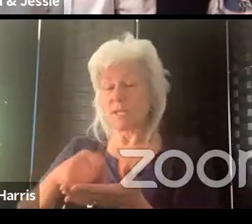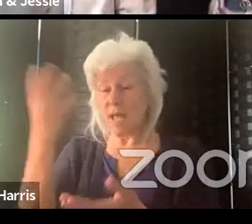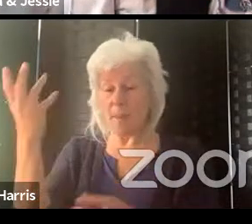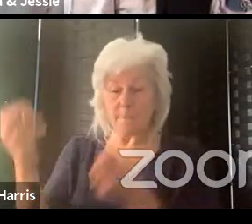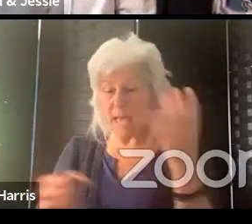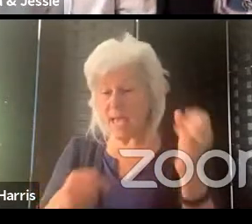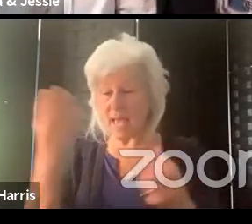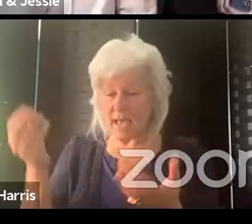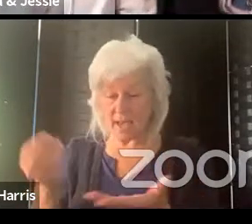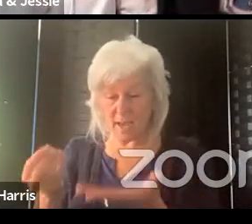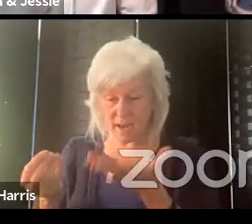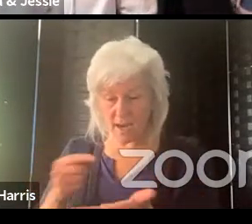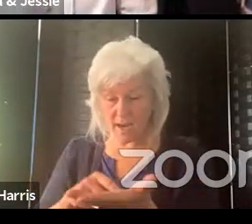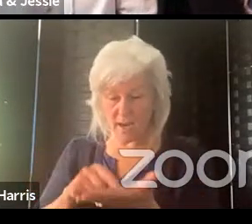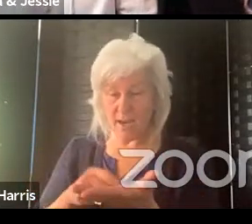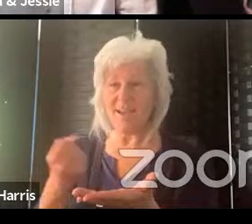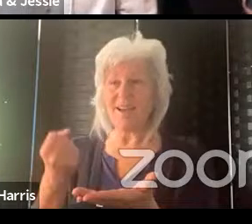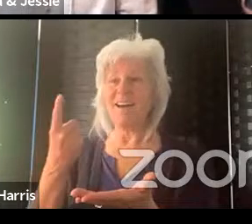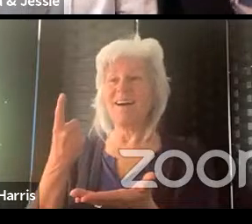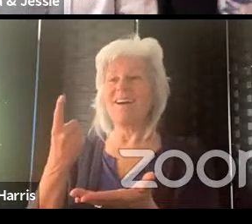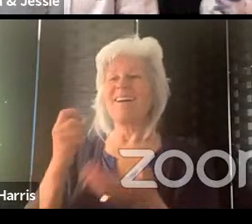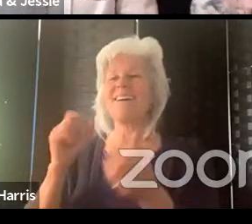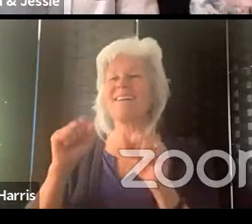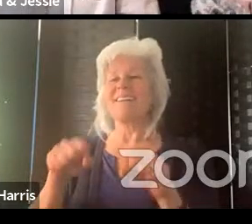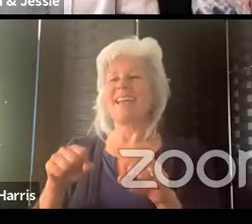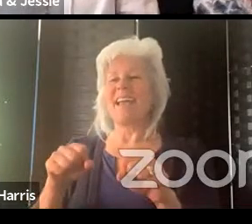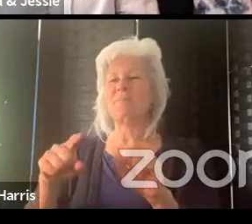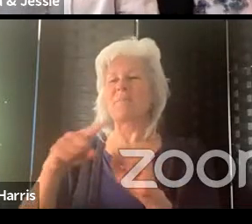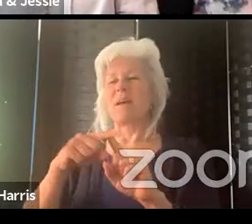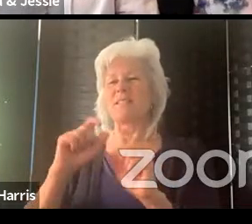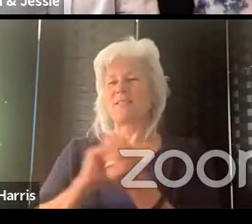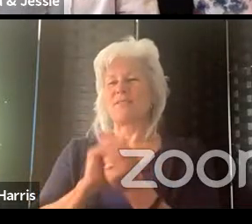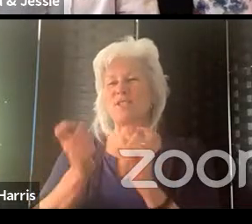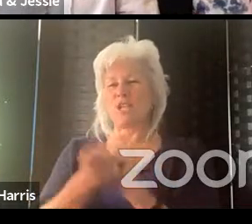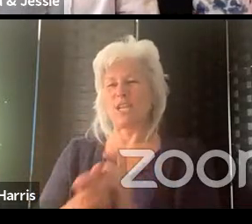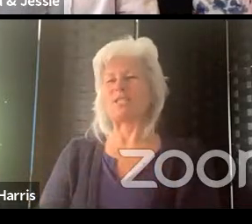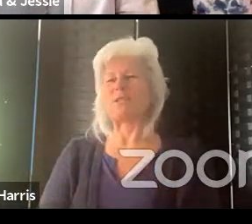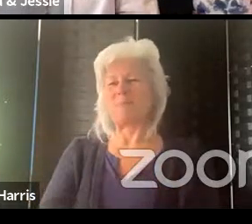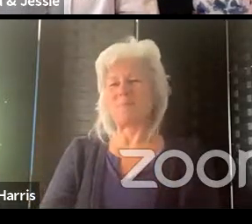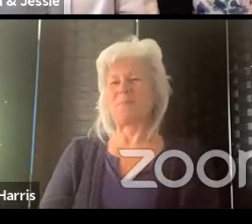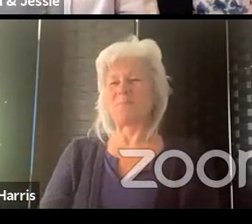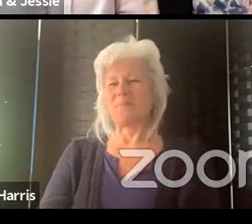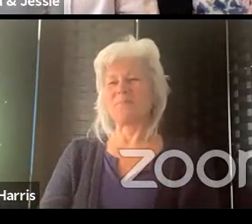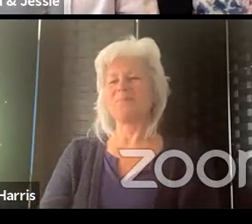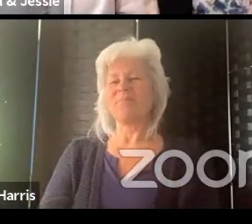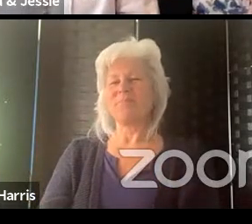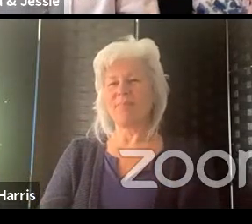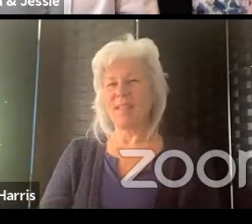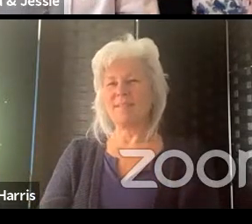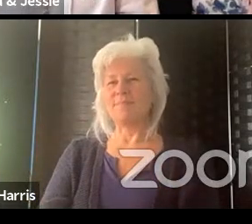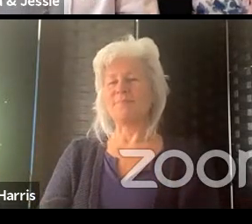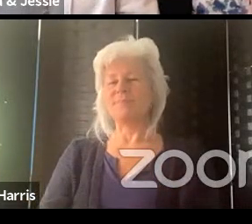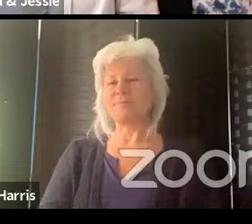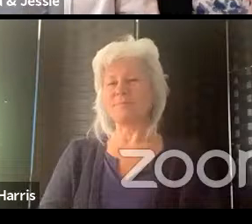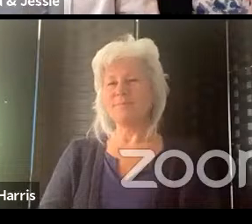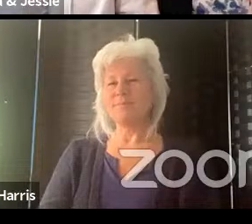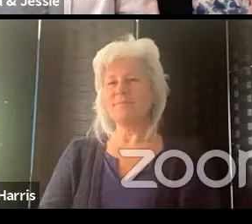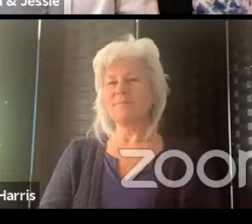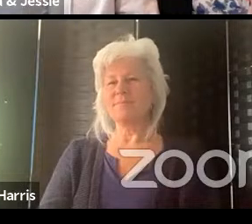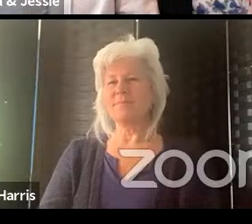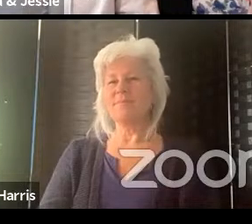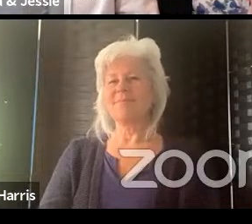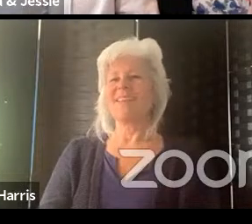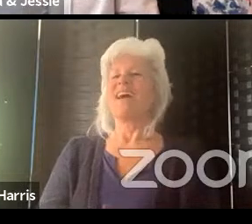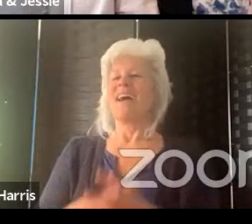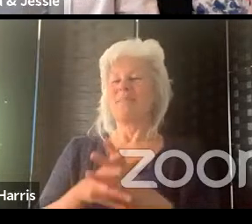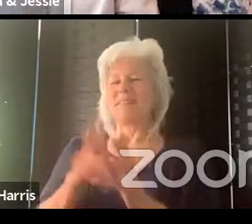understand it, then positive change can be a part of their reality. Wonderful. And I'm actually gonna kind of stick with you and